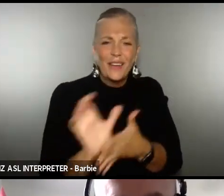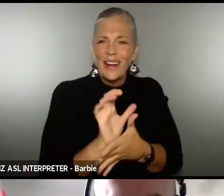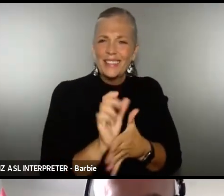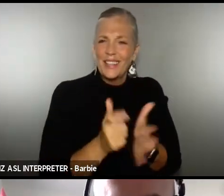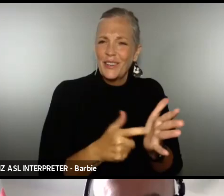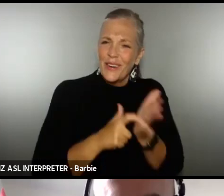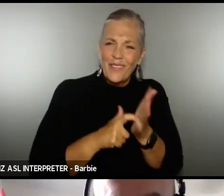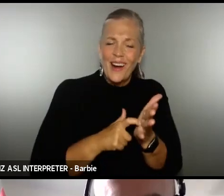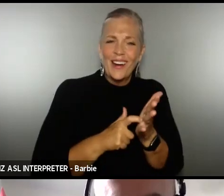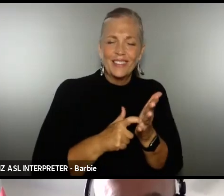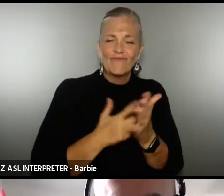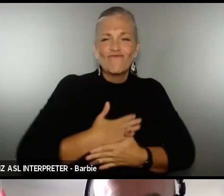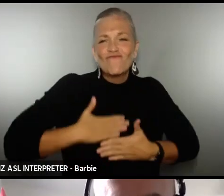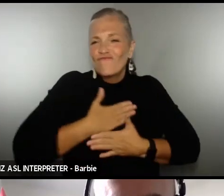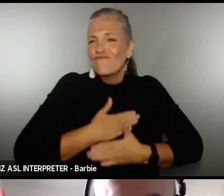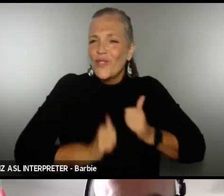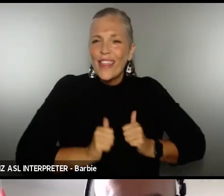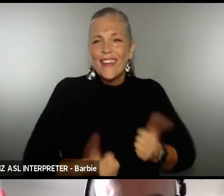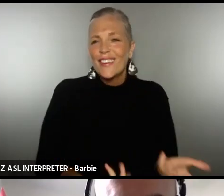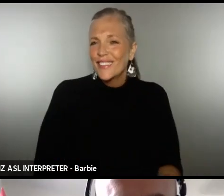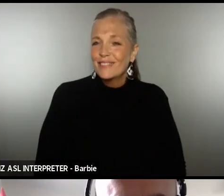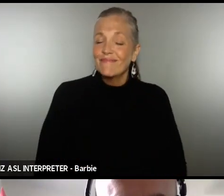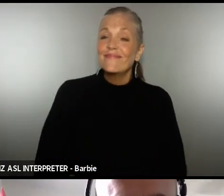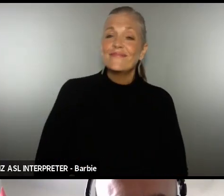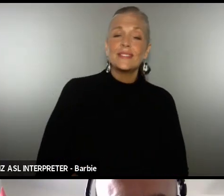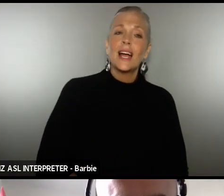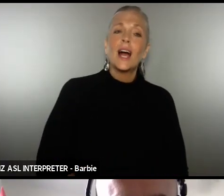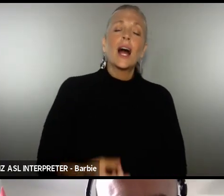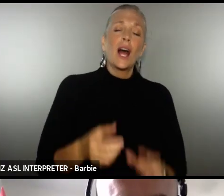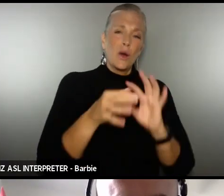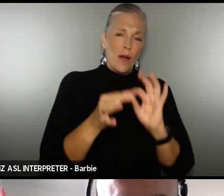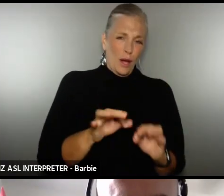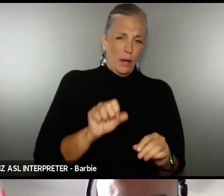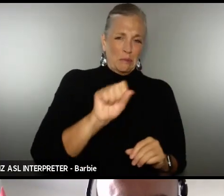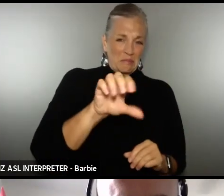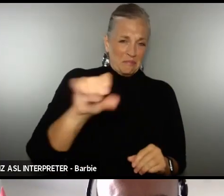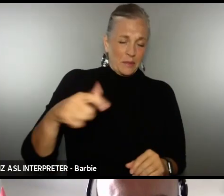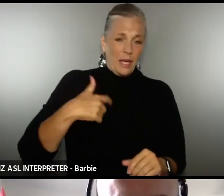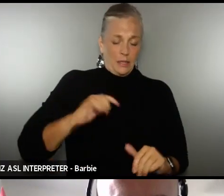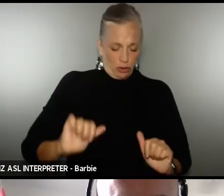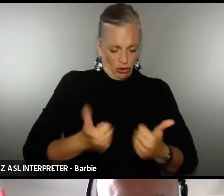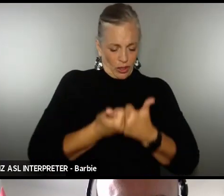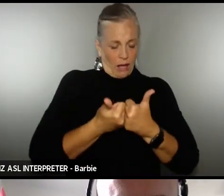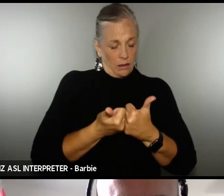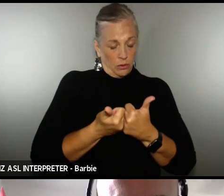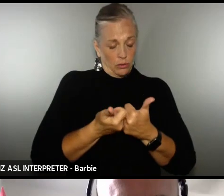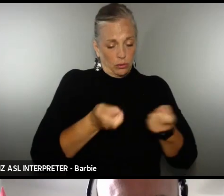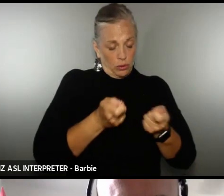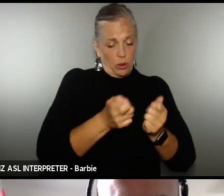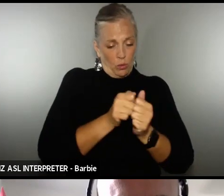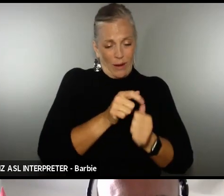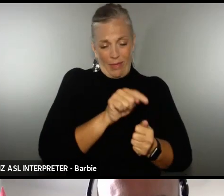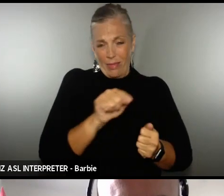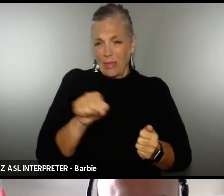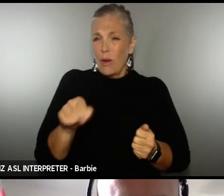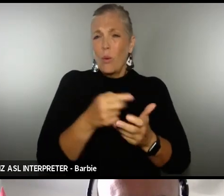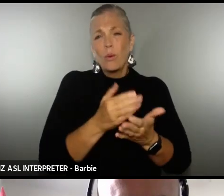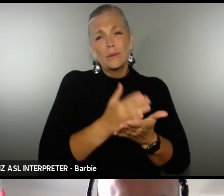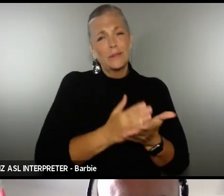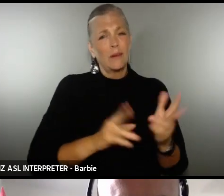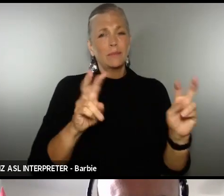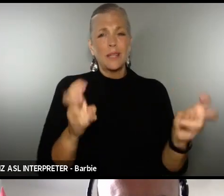And I think just to some of your points, another thing we often say is, because it's a challenge when we're dealing with some of these topics and trying to